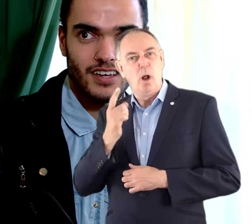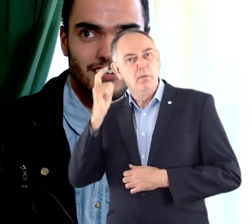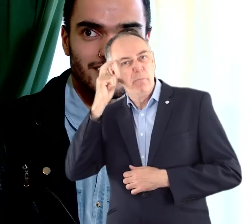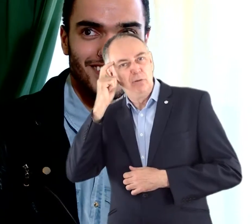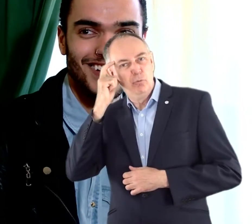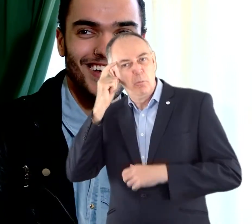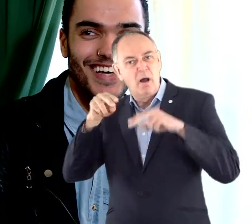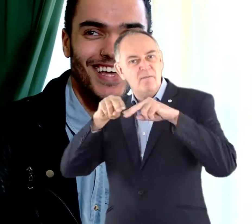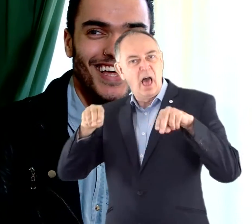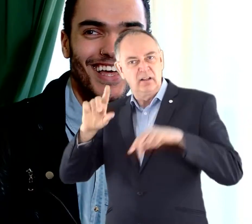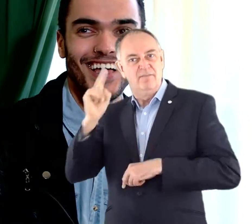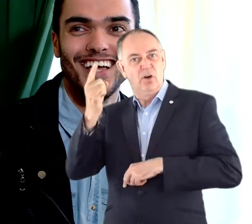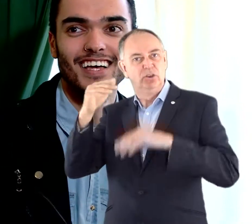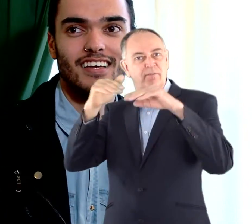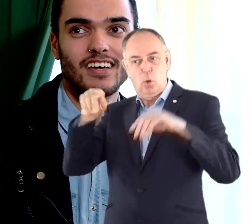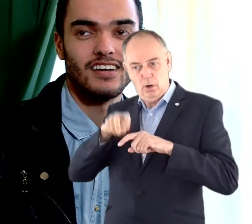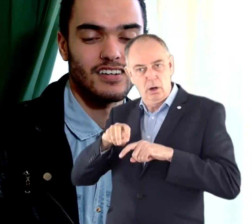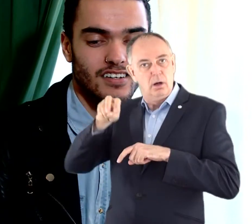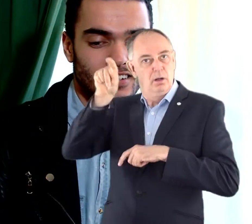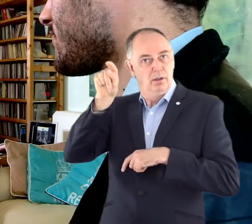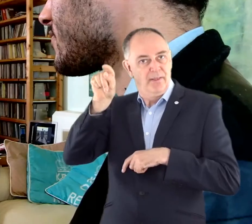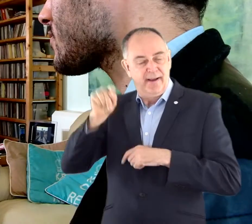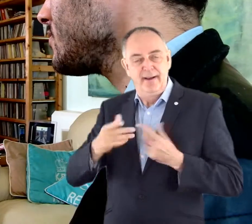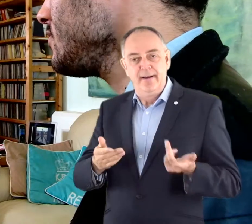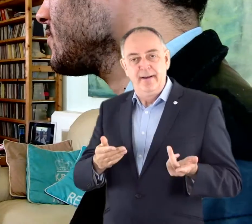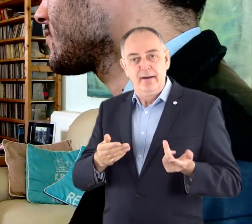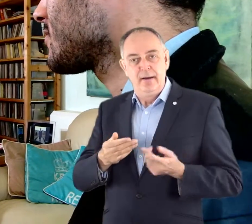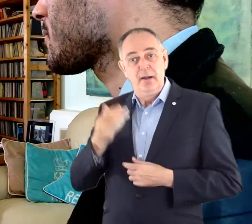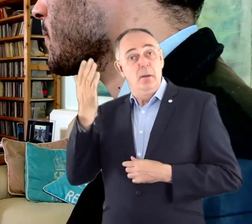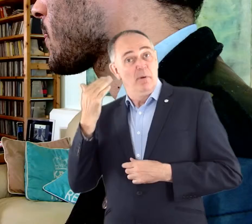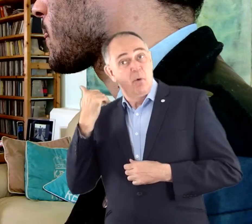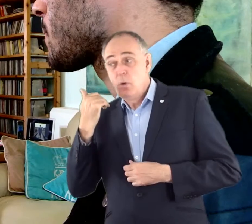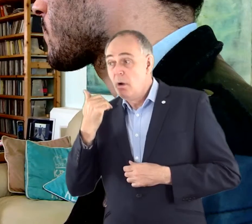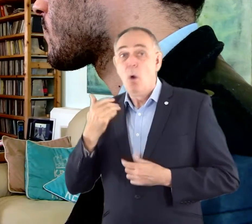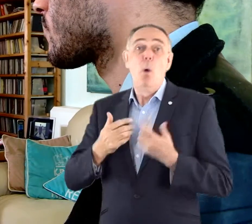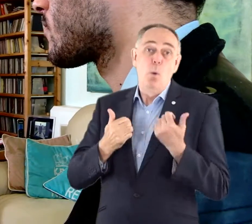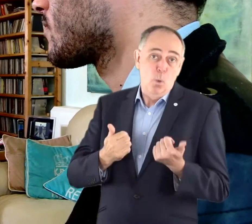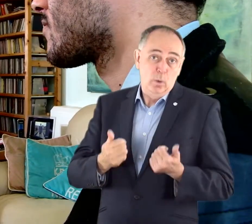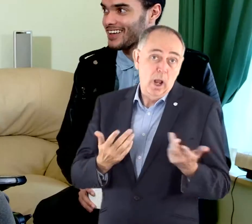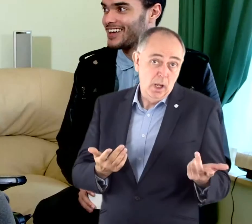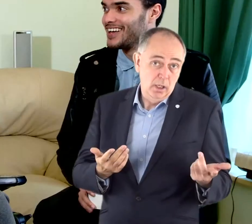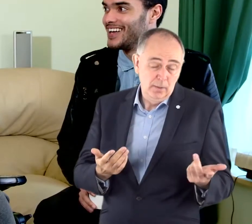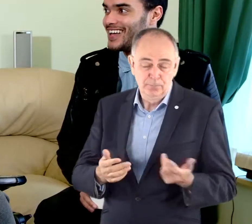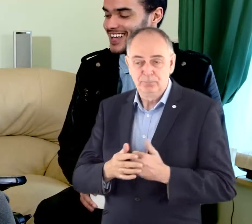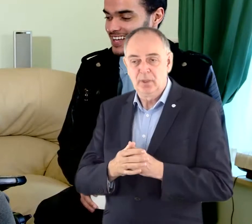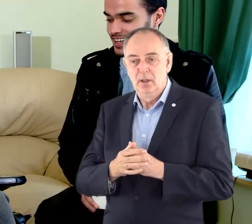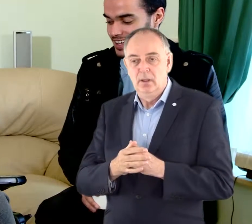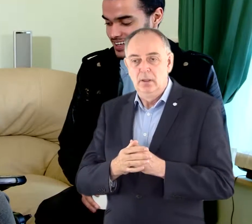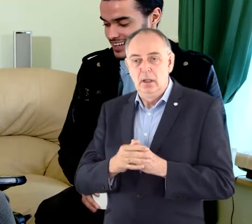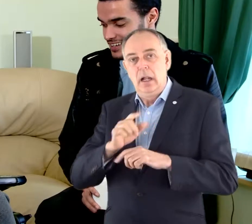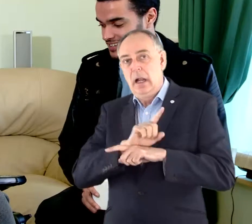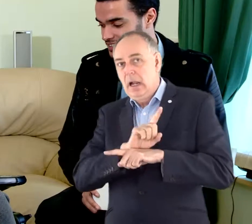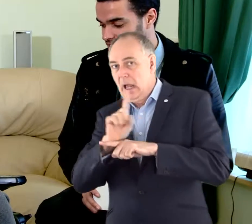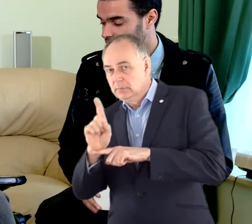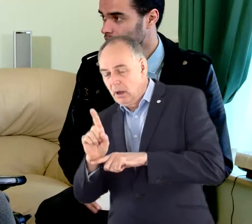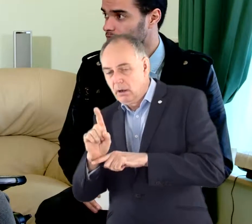which initially was okay, and then as the MS progressed I